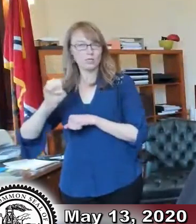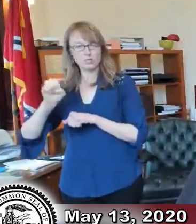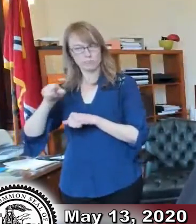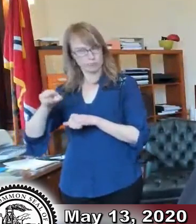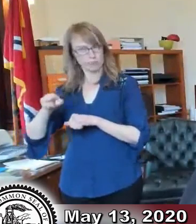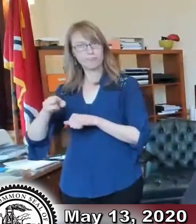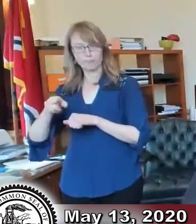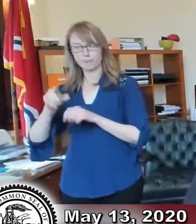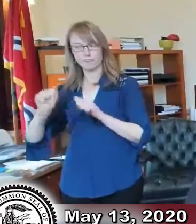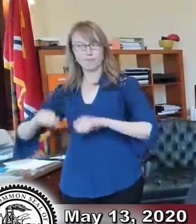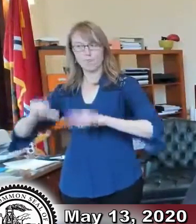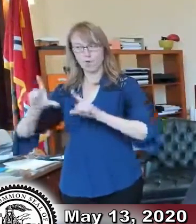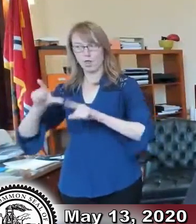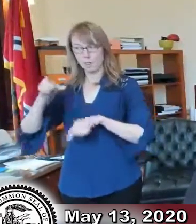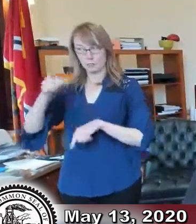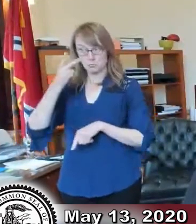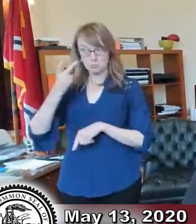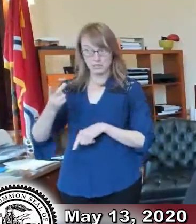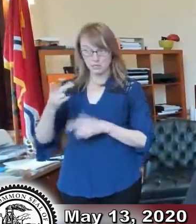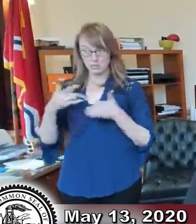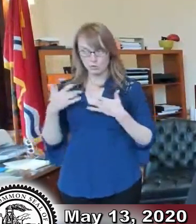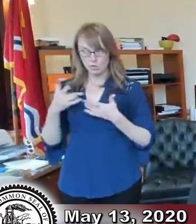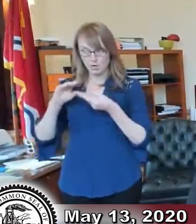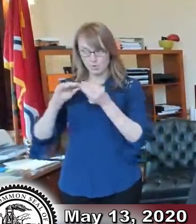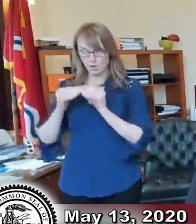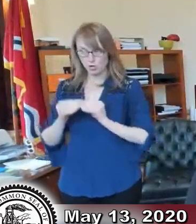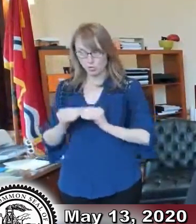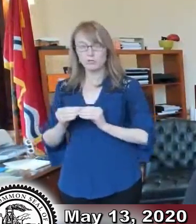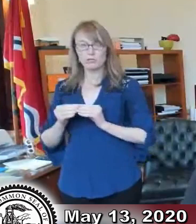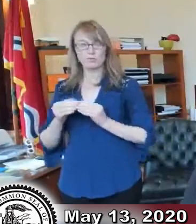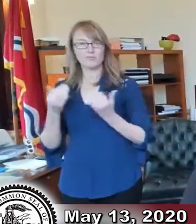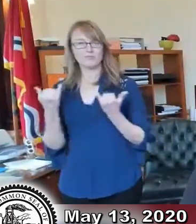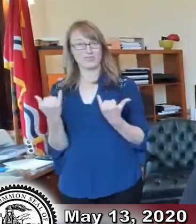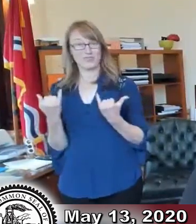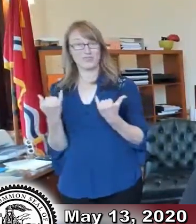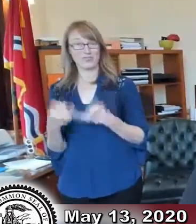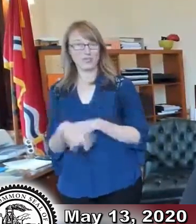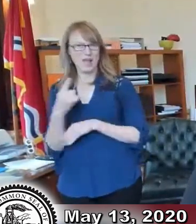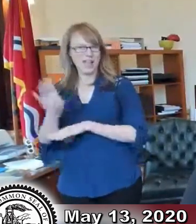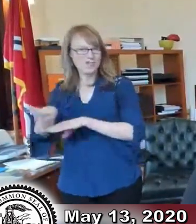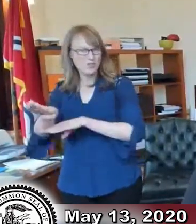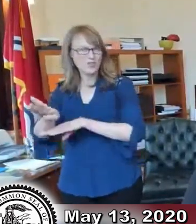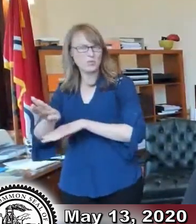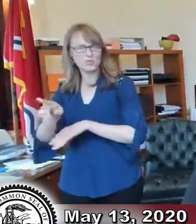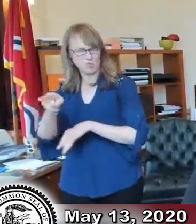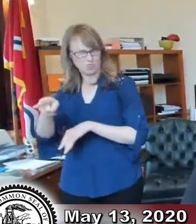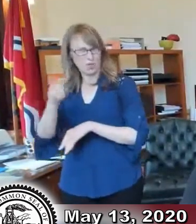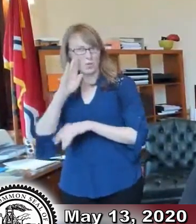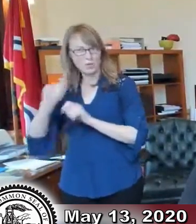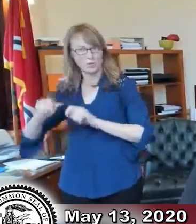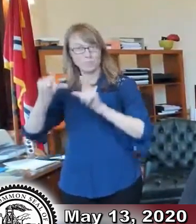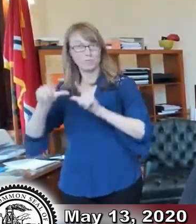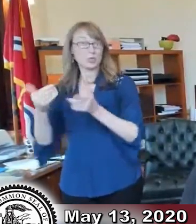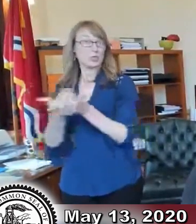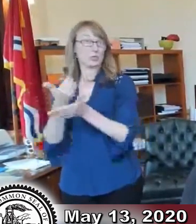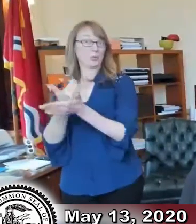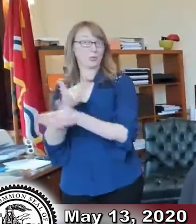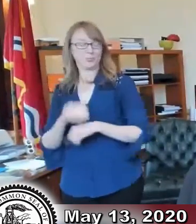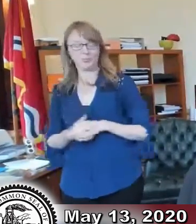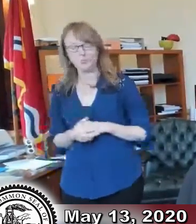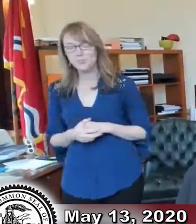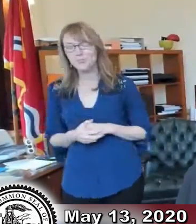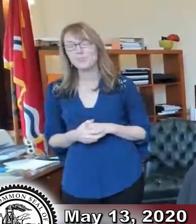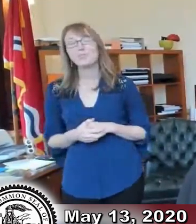new numbers for that. So we continue to see a downward trend. The